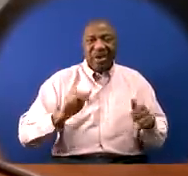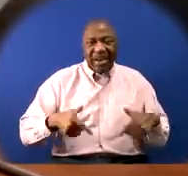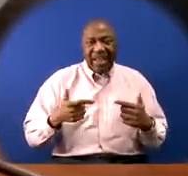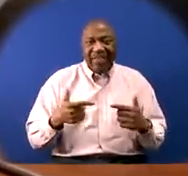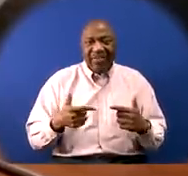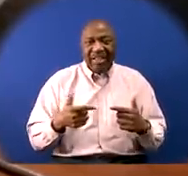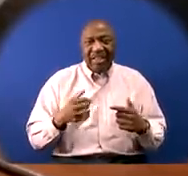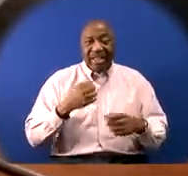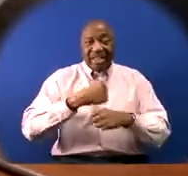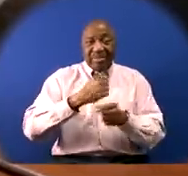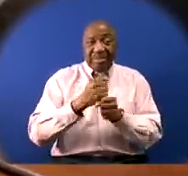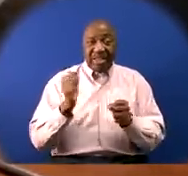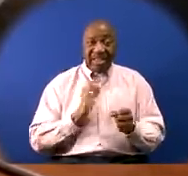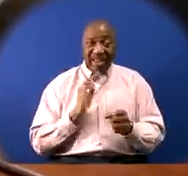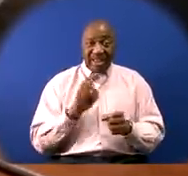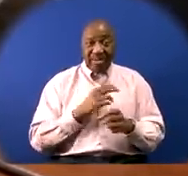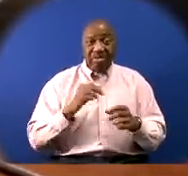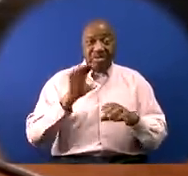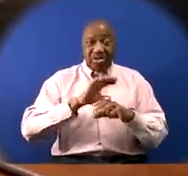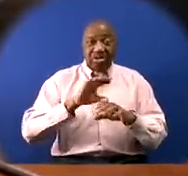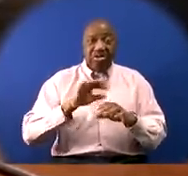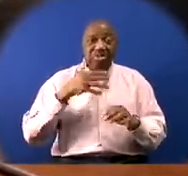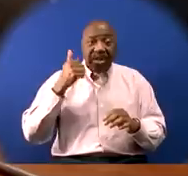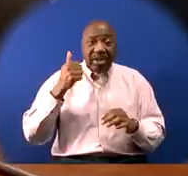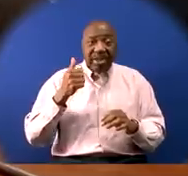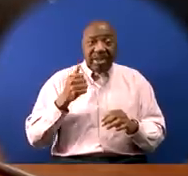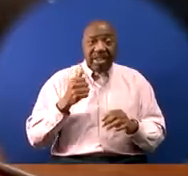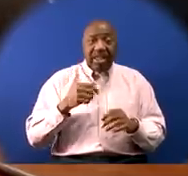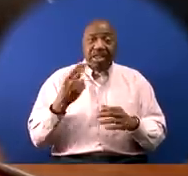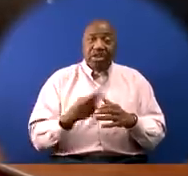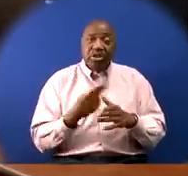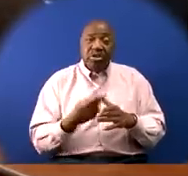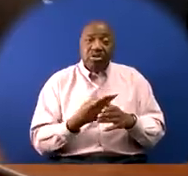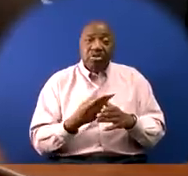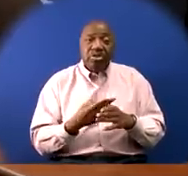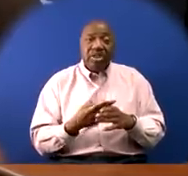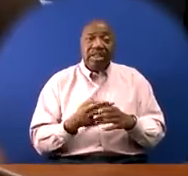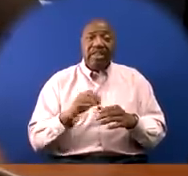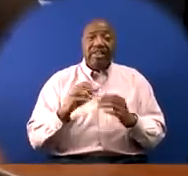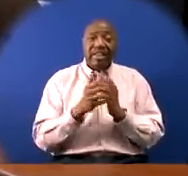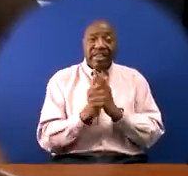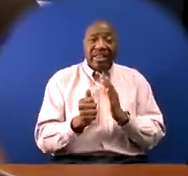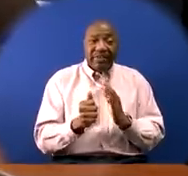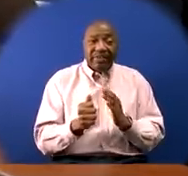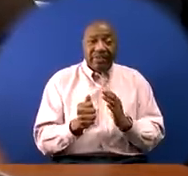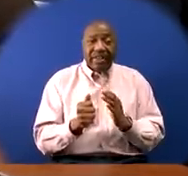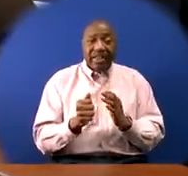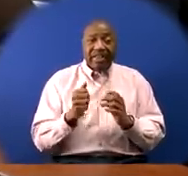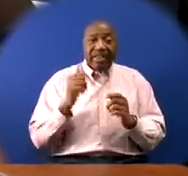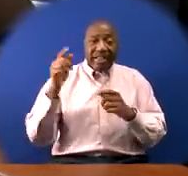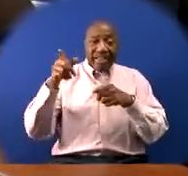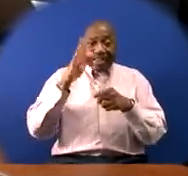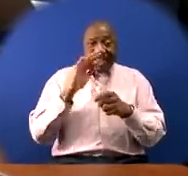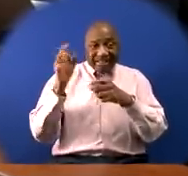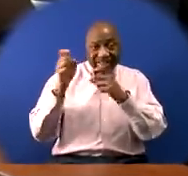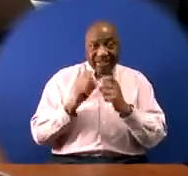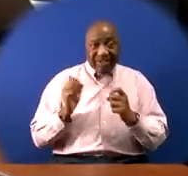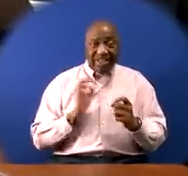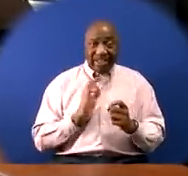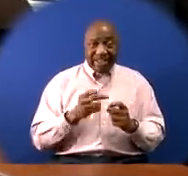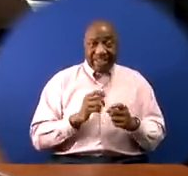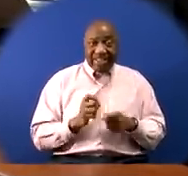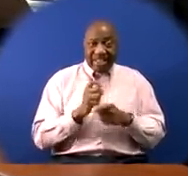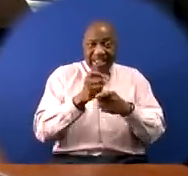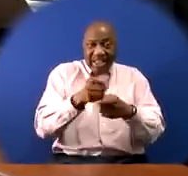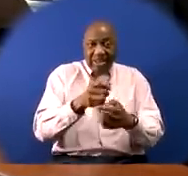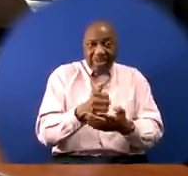to you to make our church a better church. And we're going to use the gifts that God has already invested in us to make your life a better life. On behalf of all of us, beginning with that